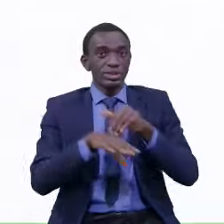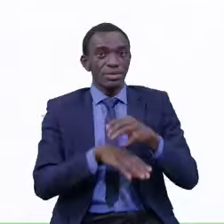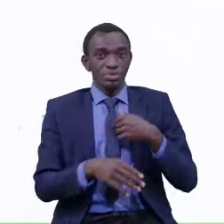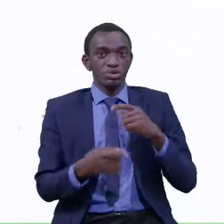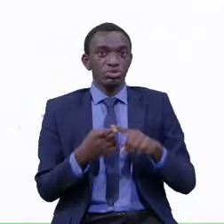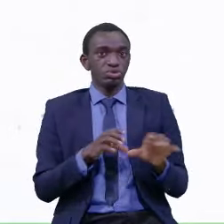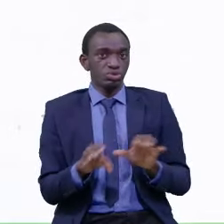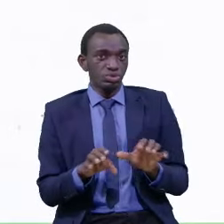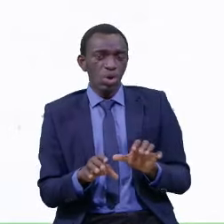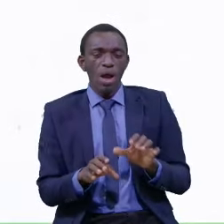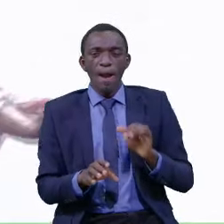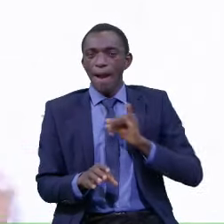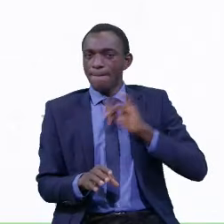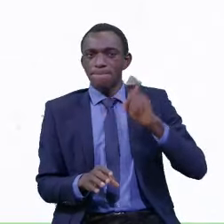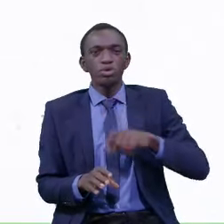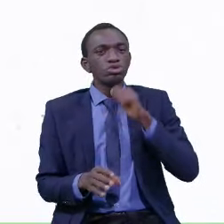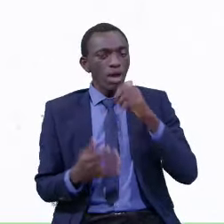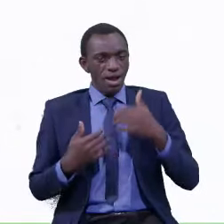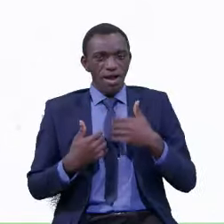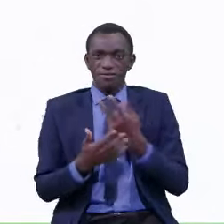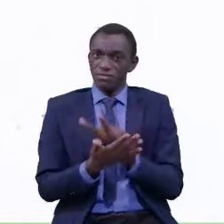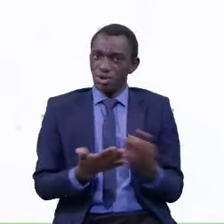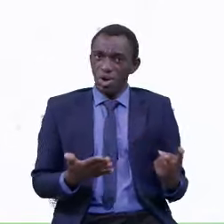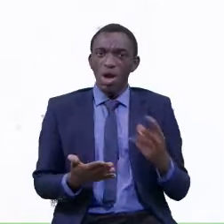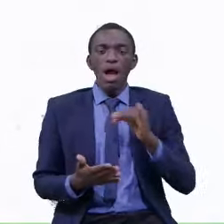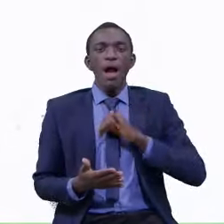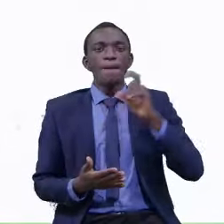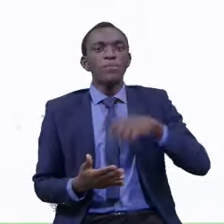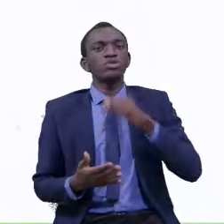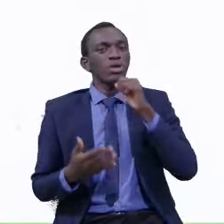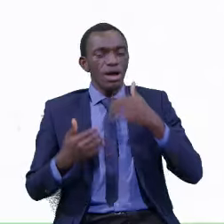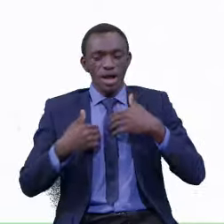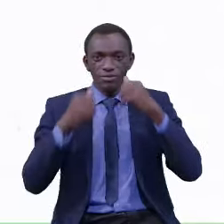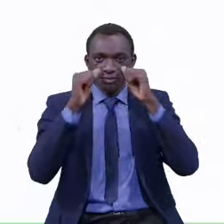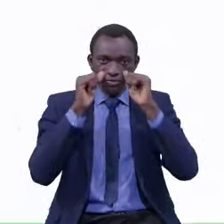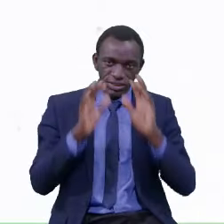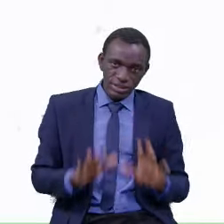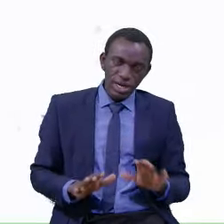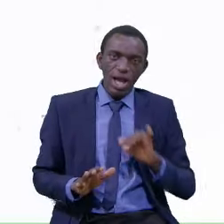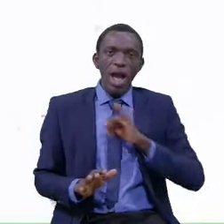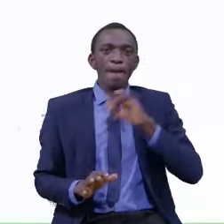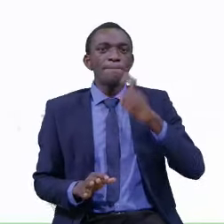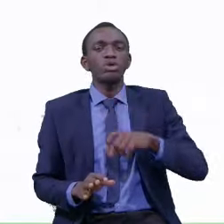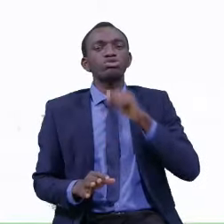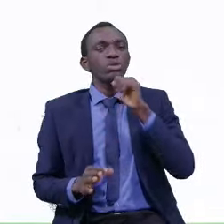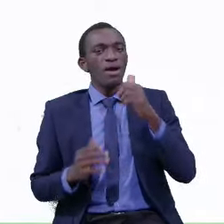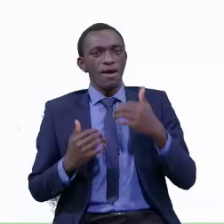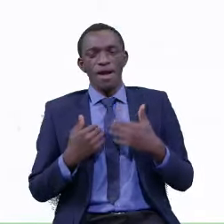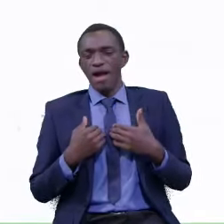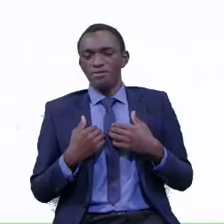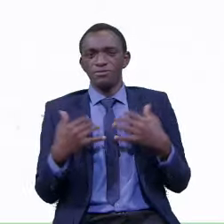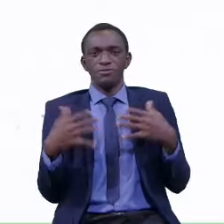There must be no flinching. There must be no fretting. There must be achievement,